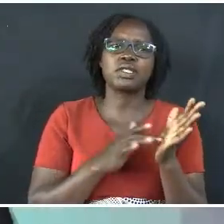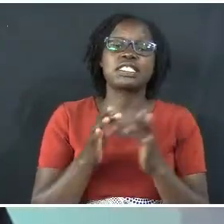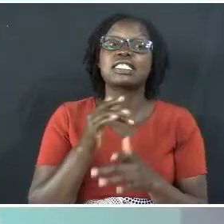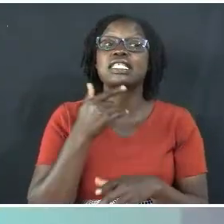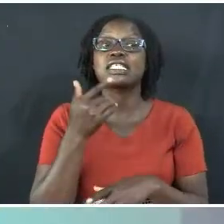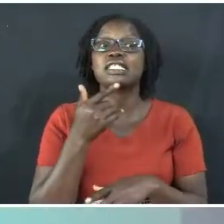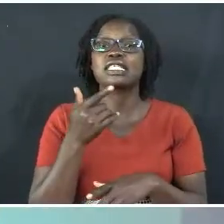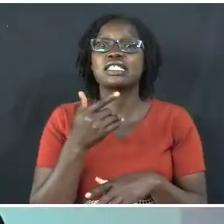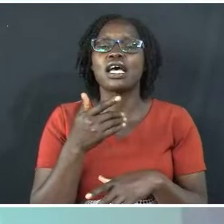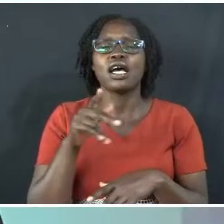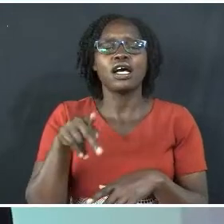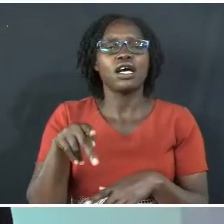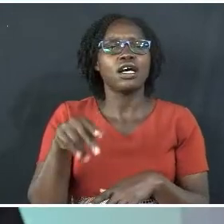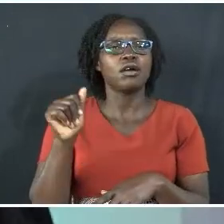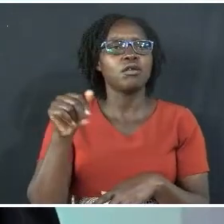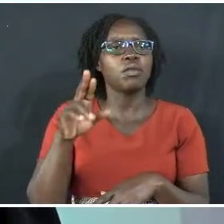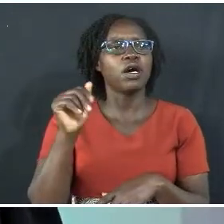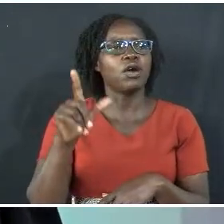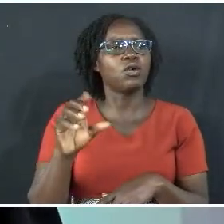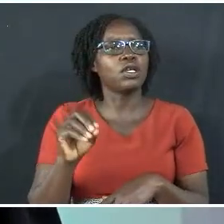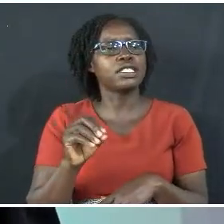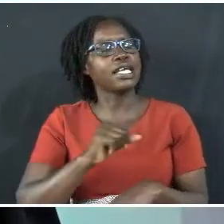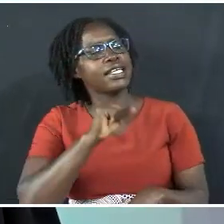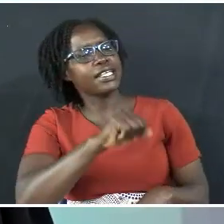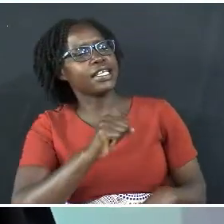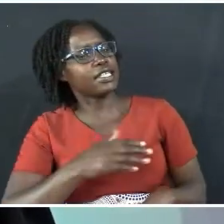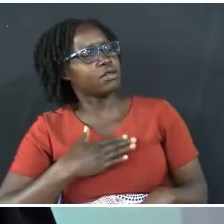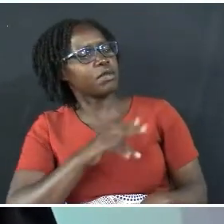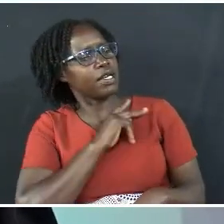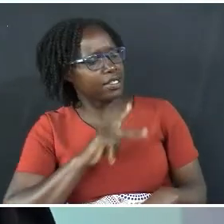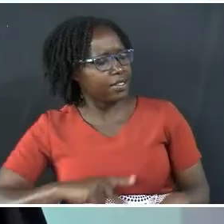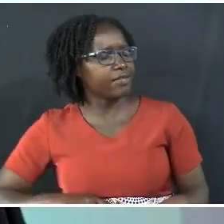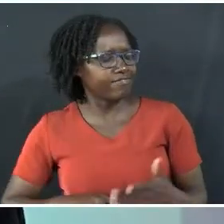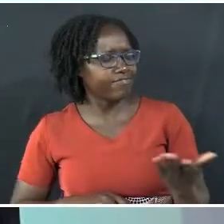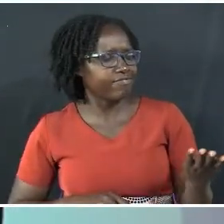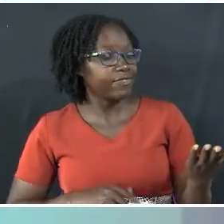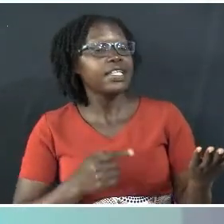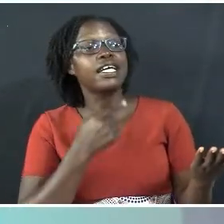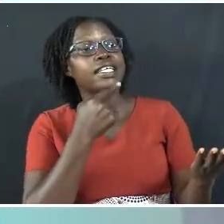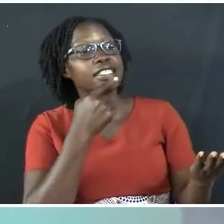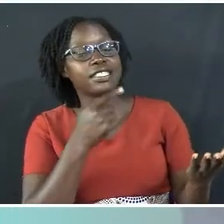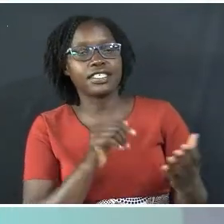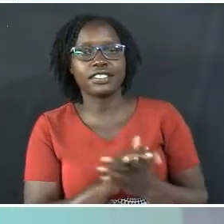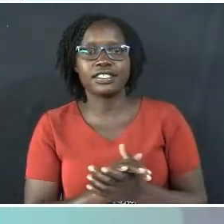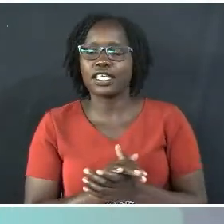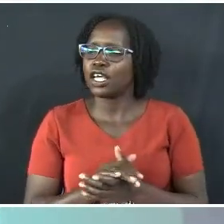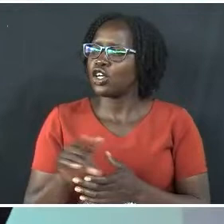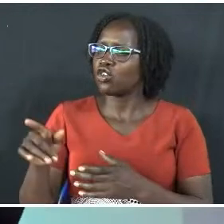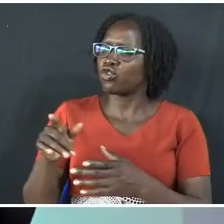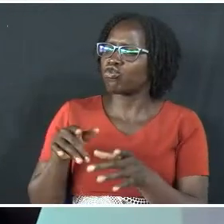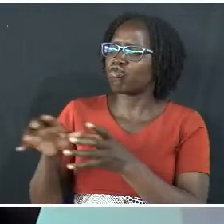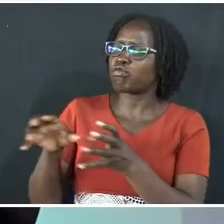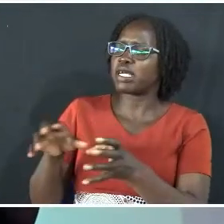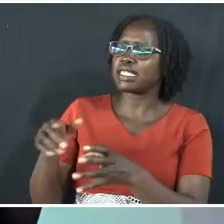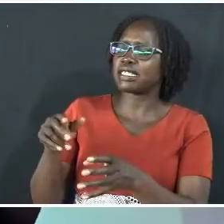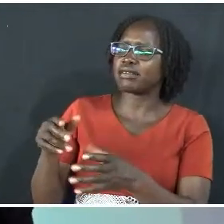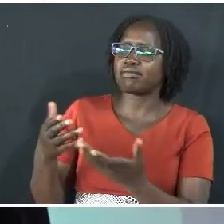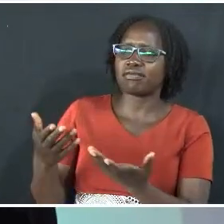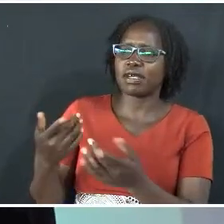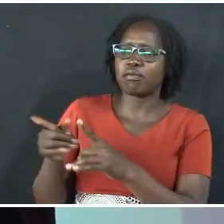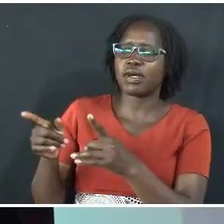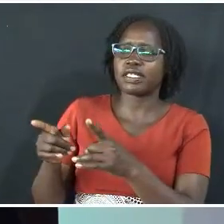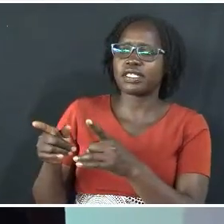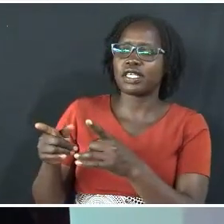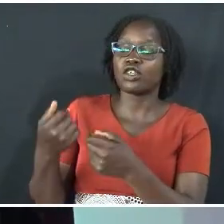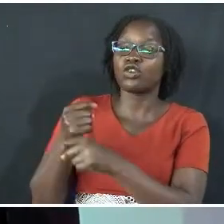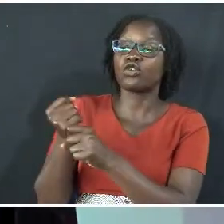says, "Paulus," I say, "Yes, my king." And he says, "You messed up, but you